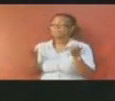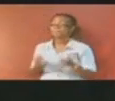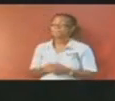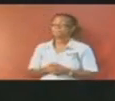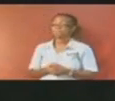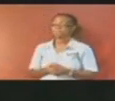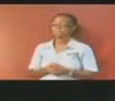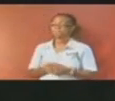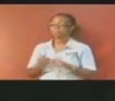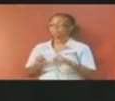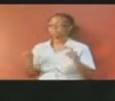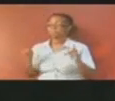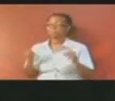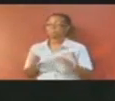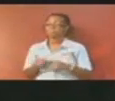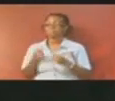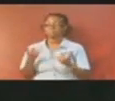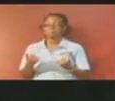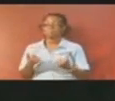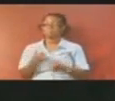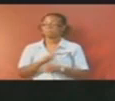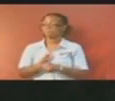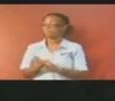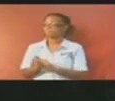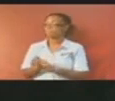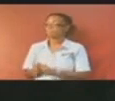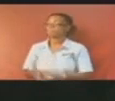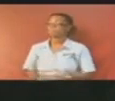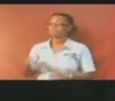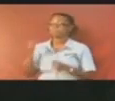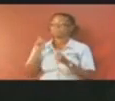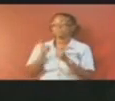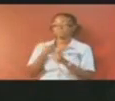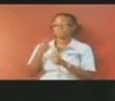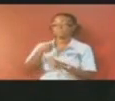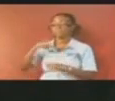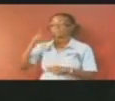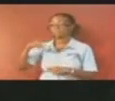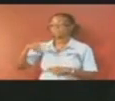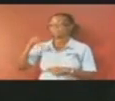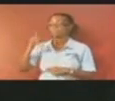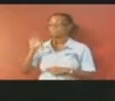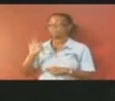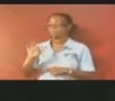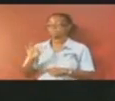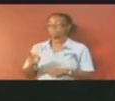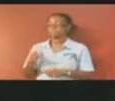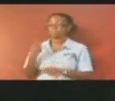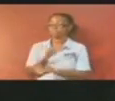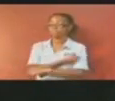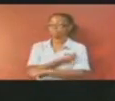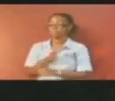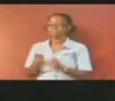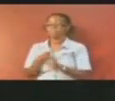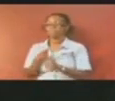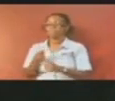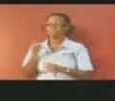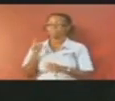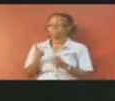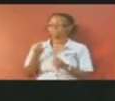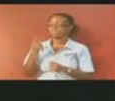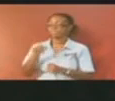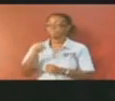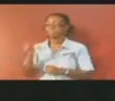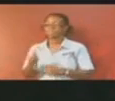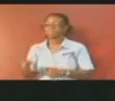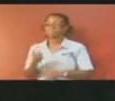to be given WHO EUL on the 31st of December, AstraZeneca on the 15th of February, and it followed quickly with Johnson &